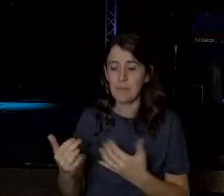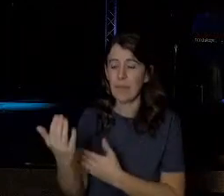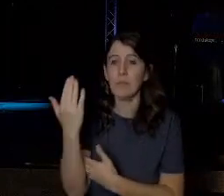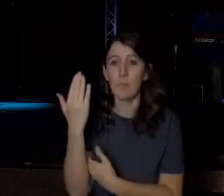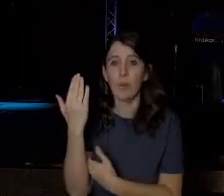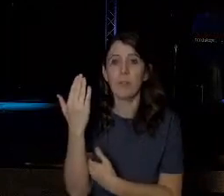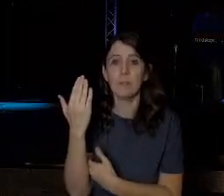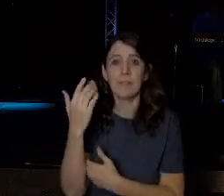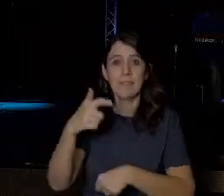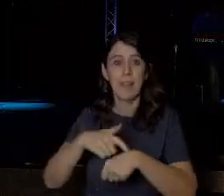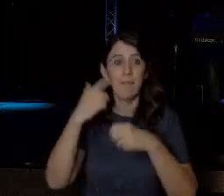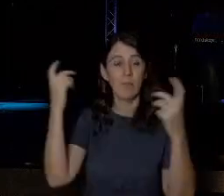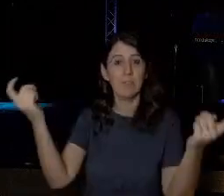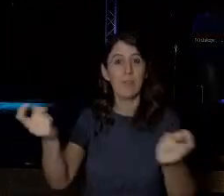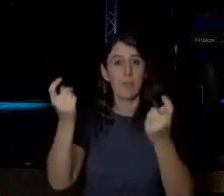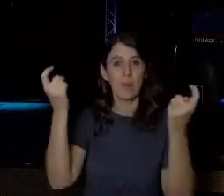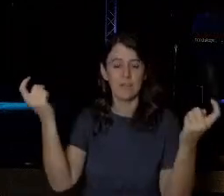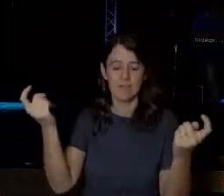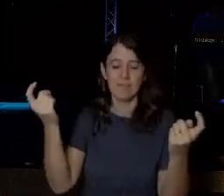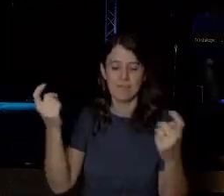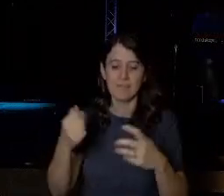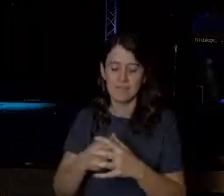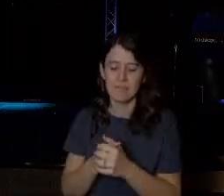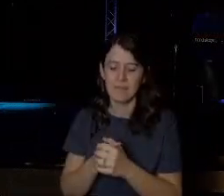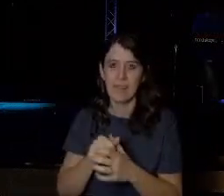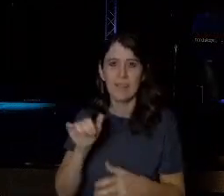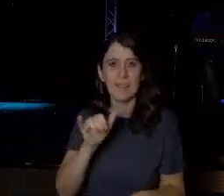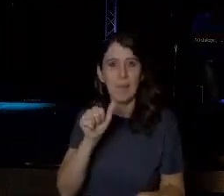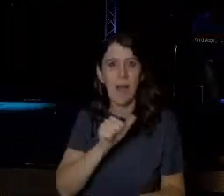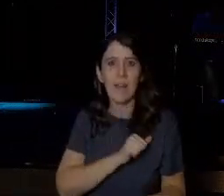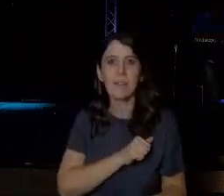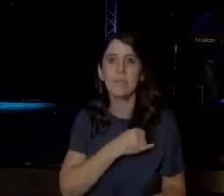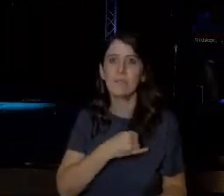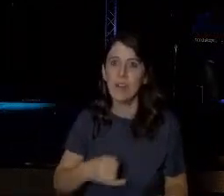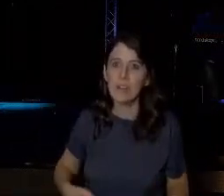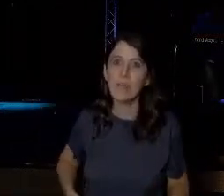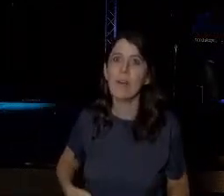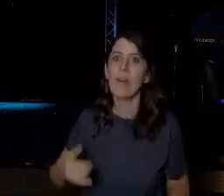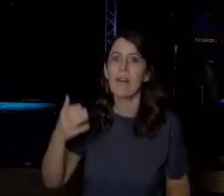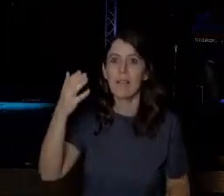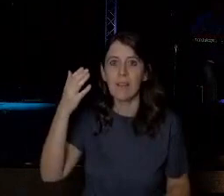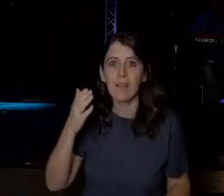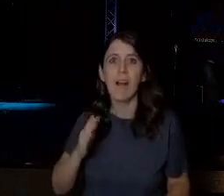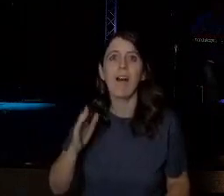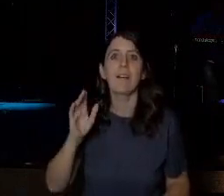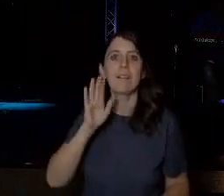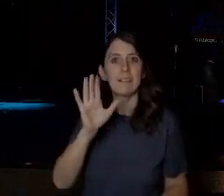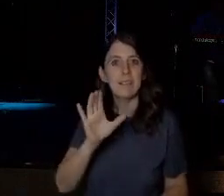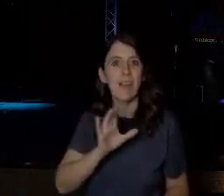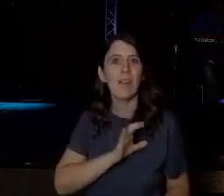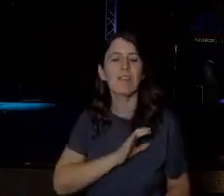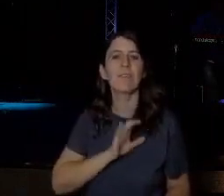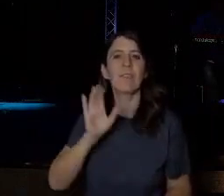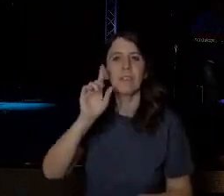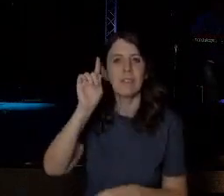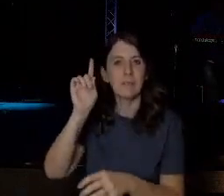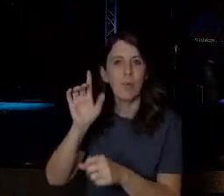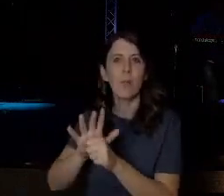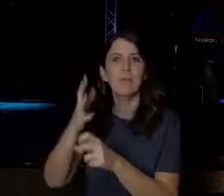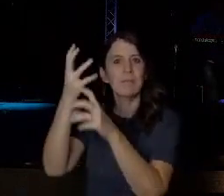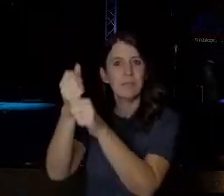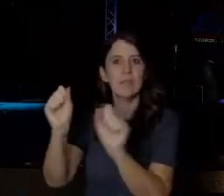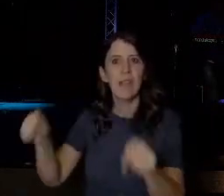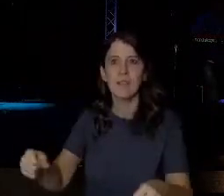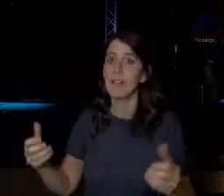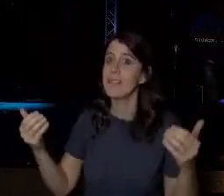is a day to celebrate. And with that same attitude of Joshua, that God is who he says he is, he will do what he says he does, and